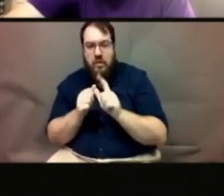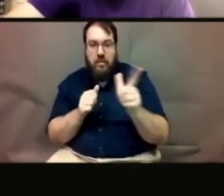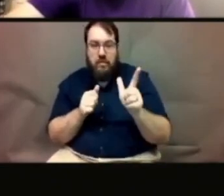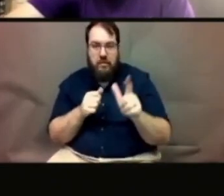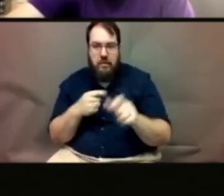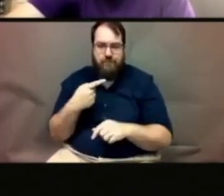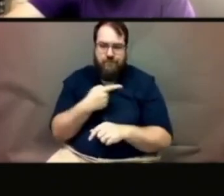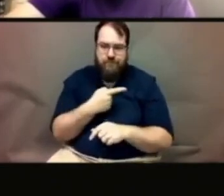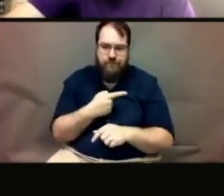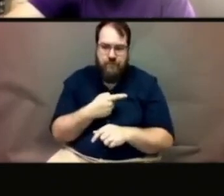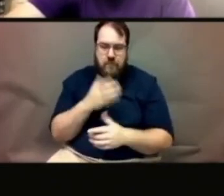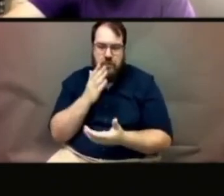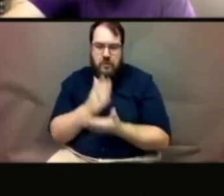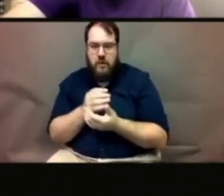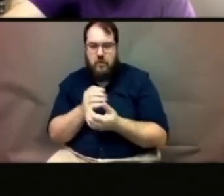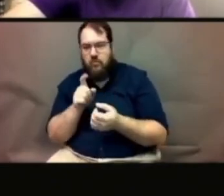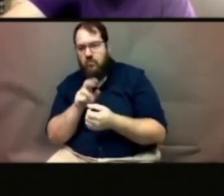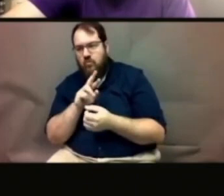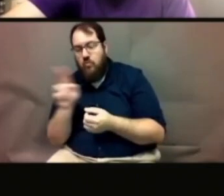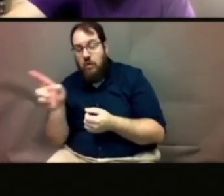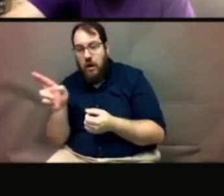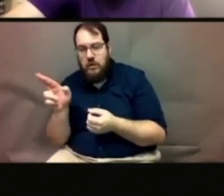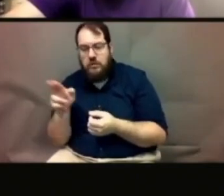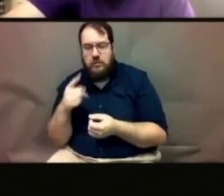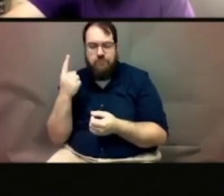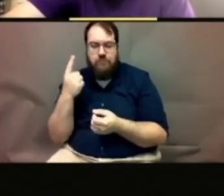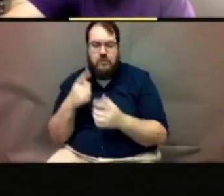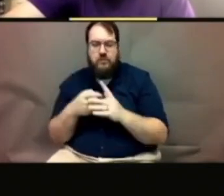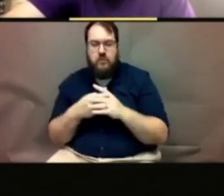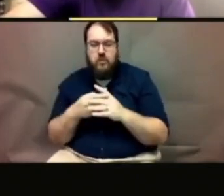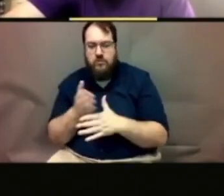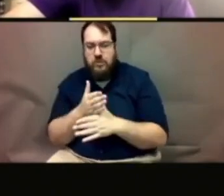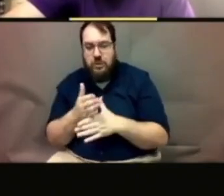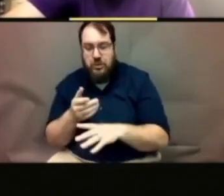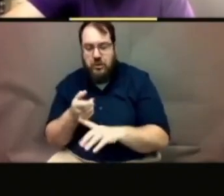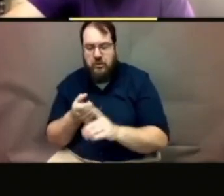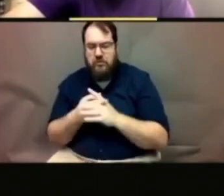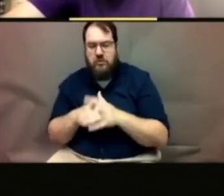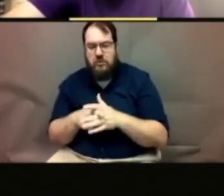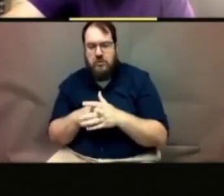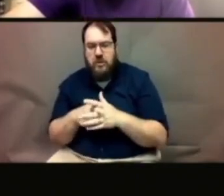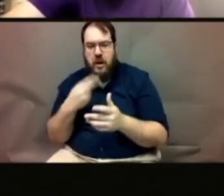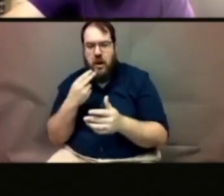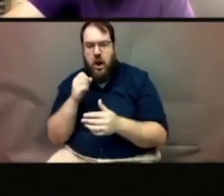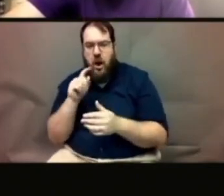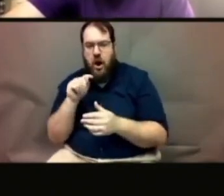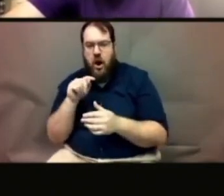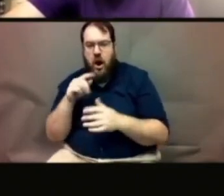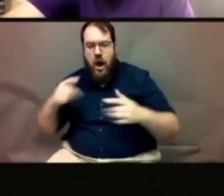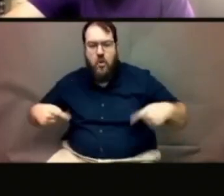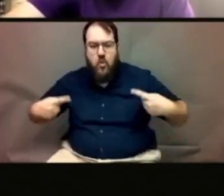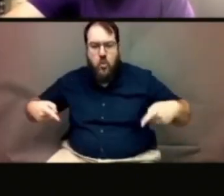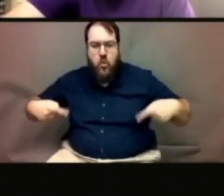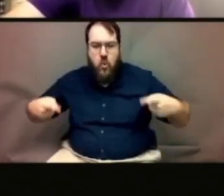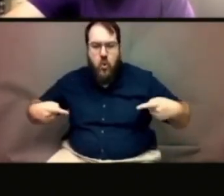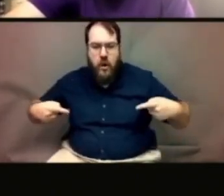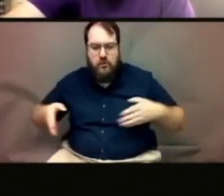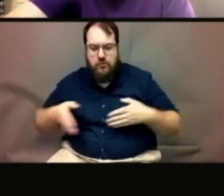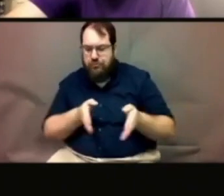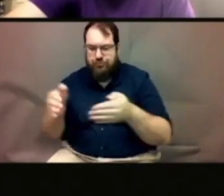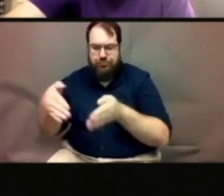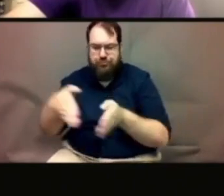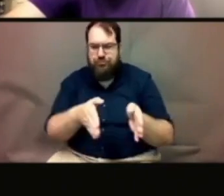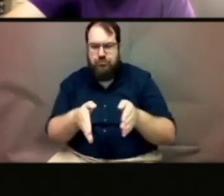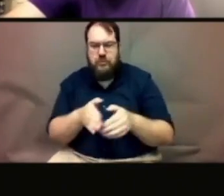stop it with right arrow. So someone shared at the very beginning a Hot Wheels track that they did. So you could have the two paper clips, the